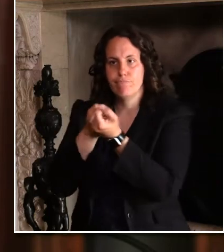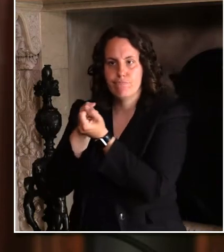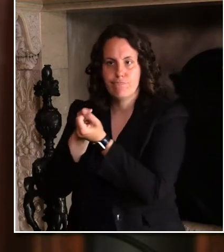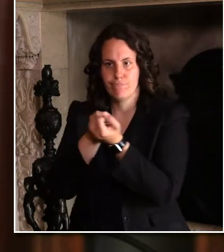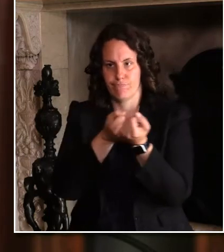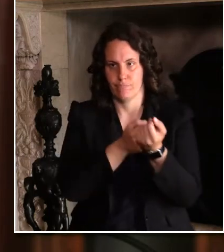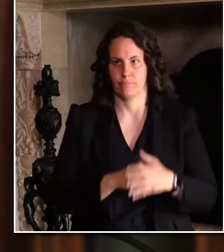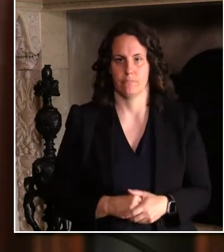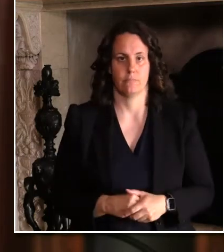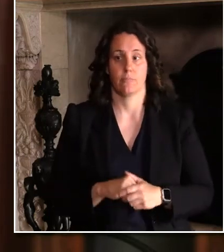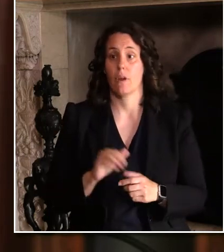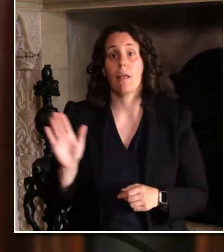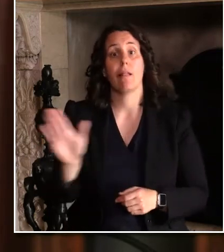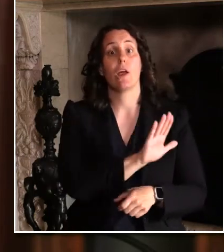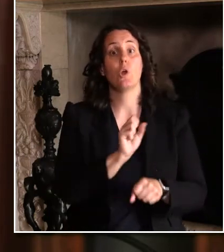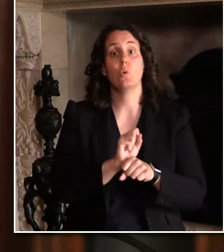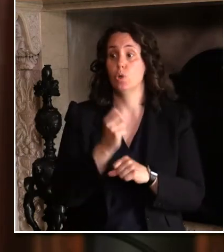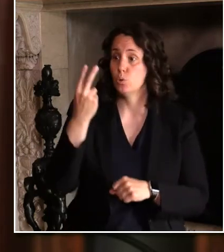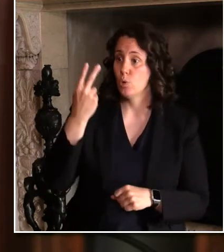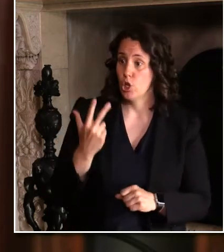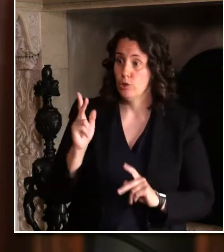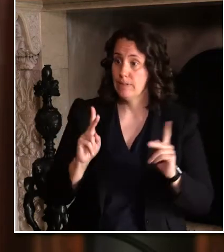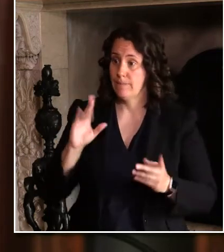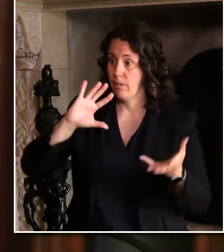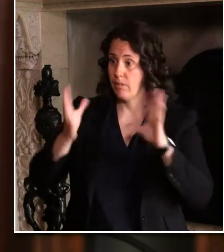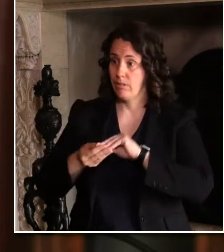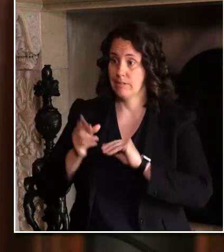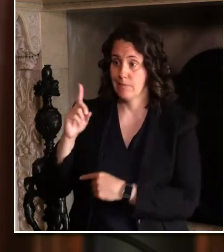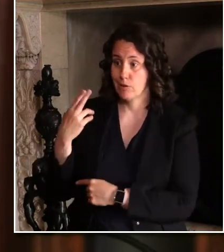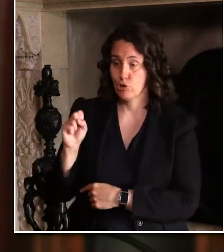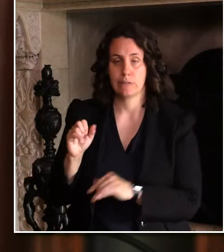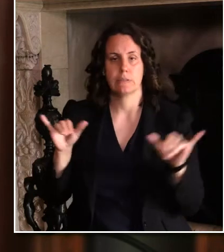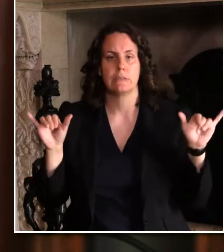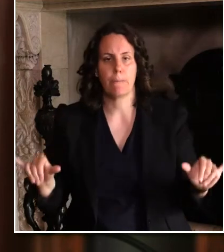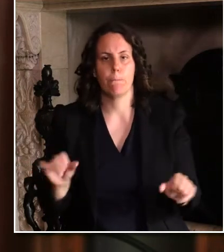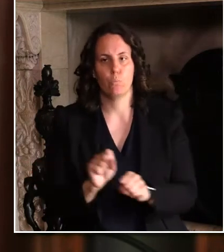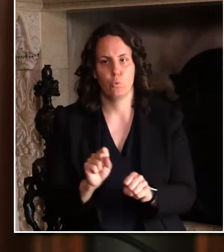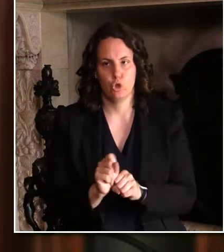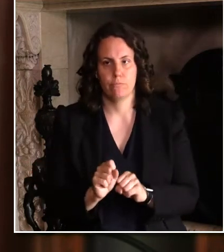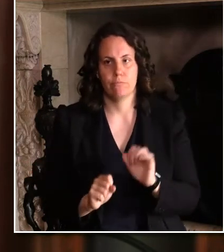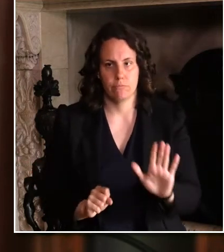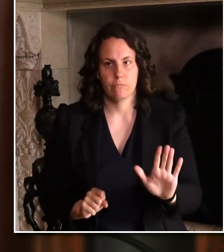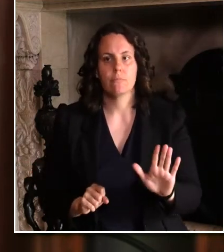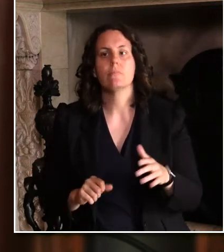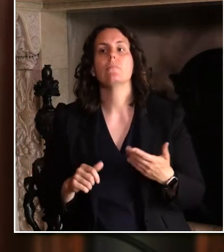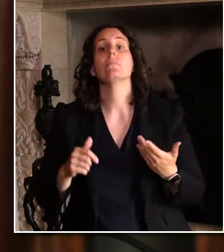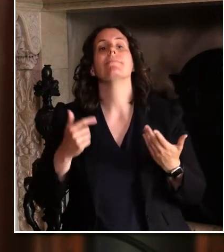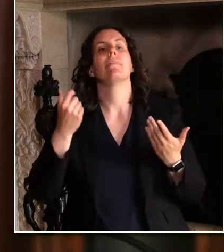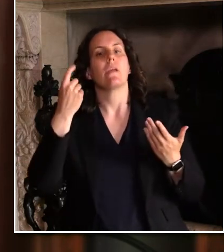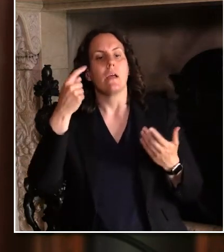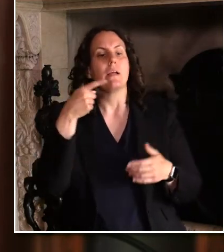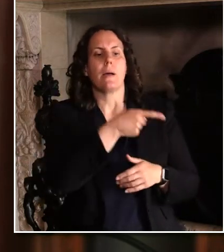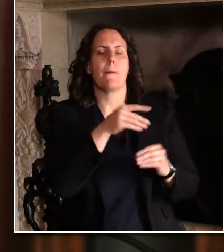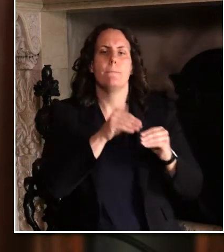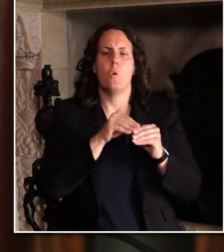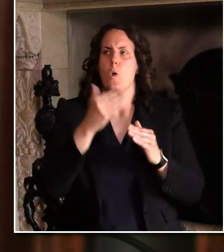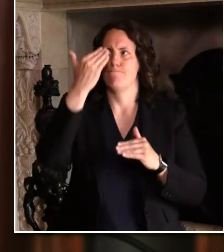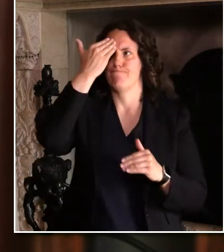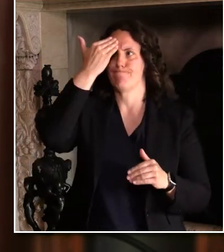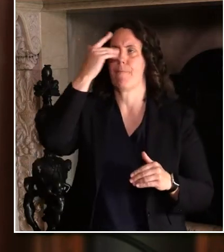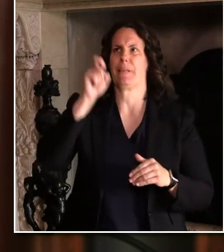Obviously, there's increased attention to infection control. There's increased attention to the things we all need